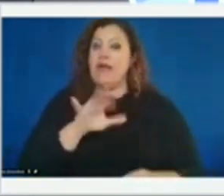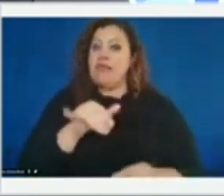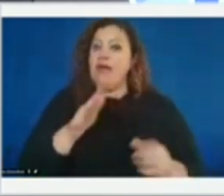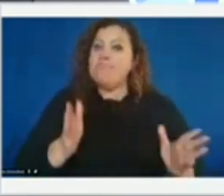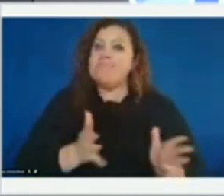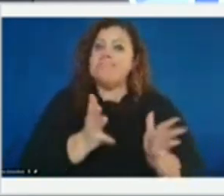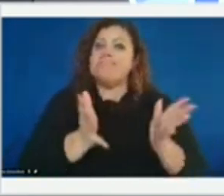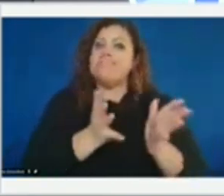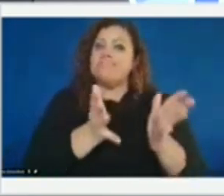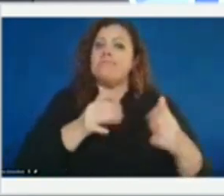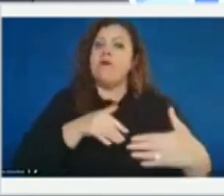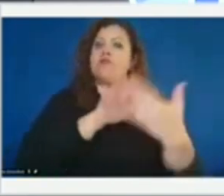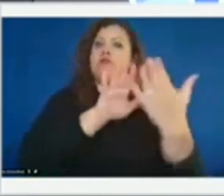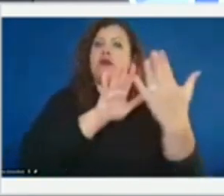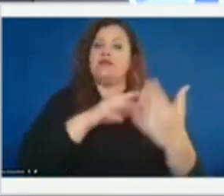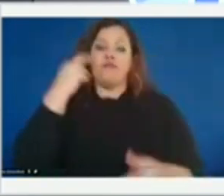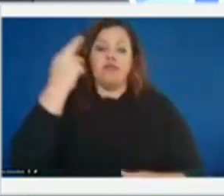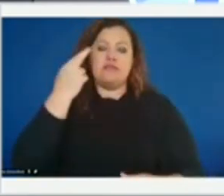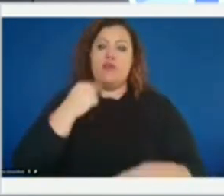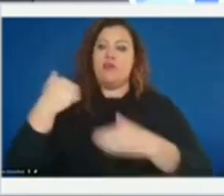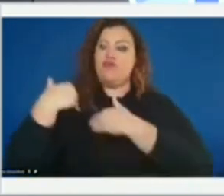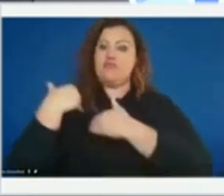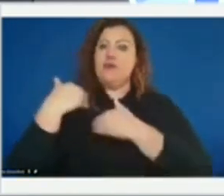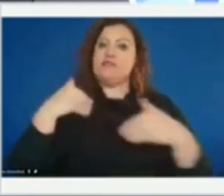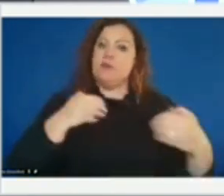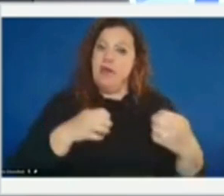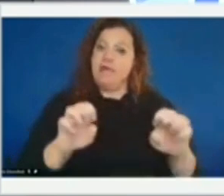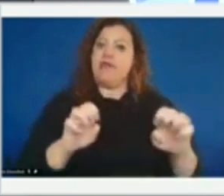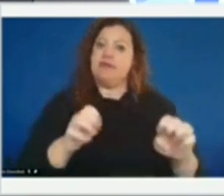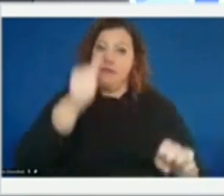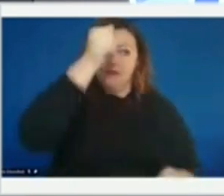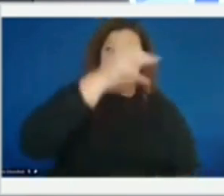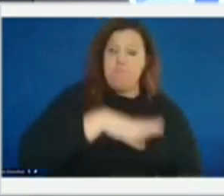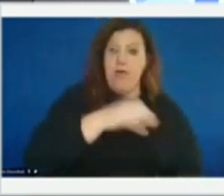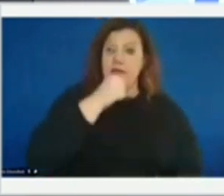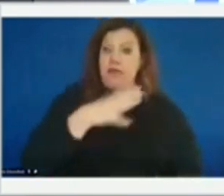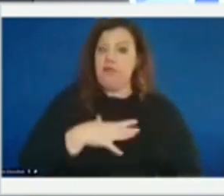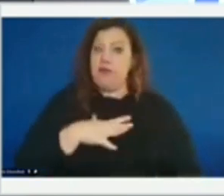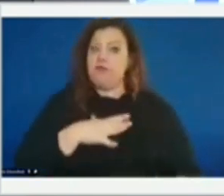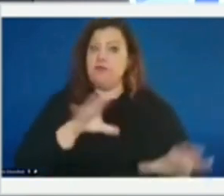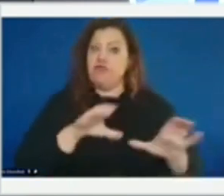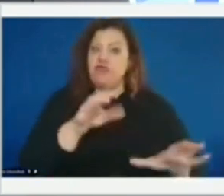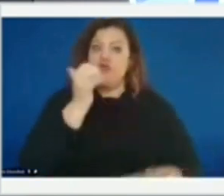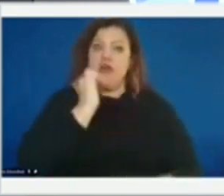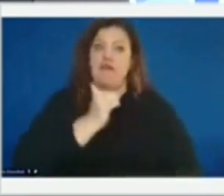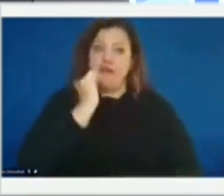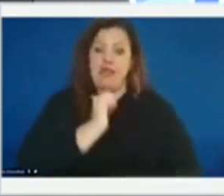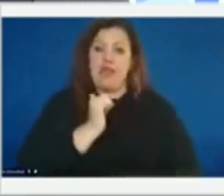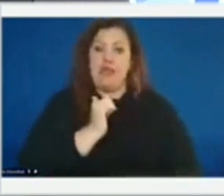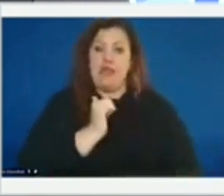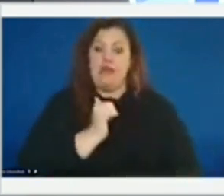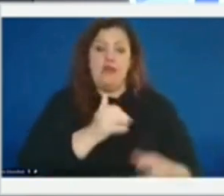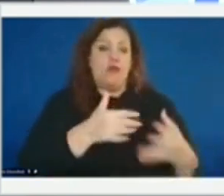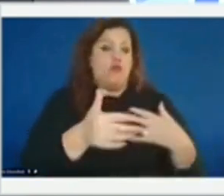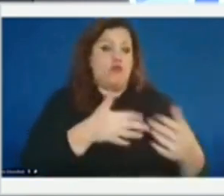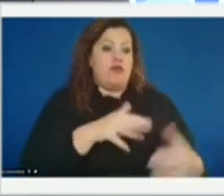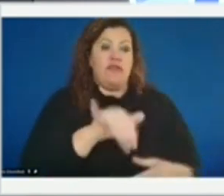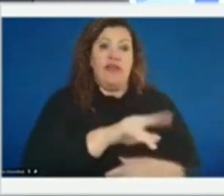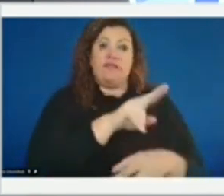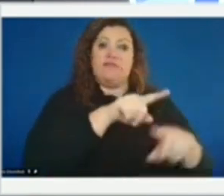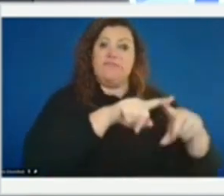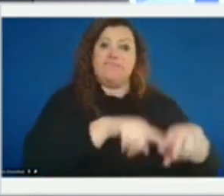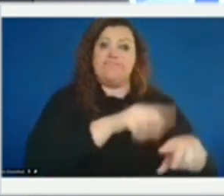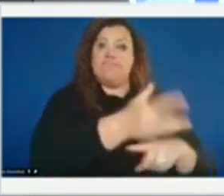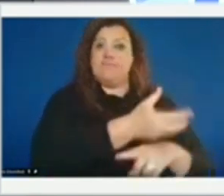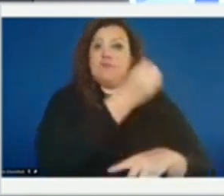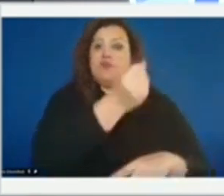reasonable, responsible efforts that our men and women make every single day. So whether that's leveraging technology or using data